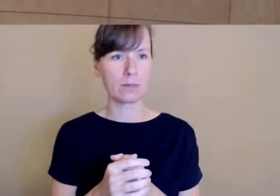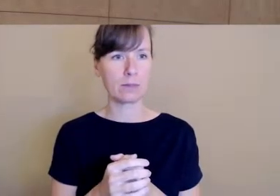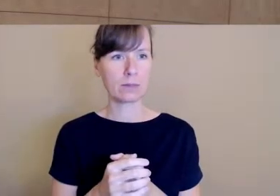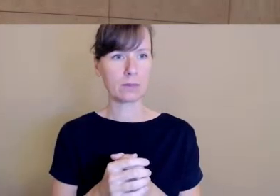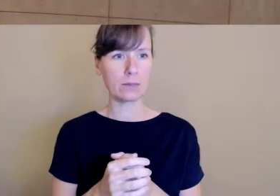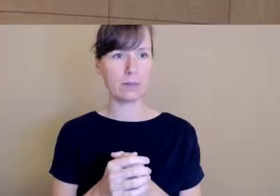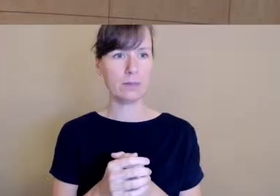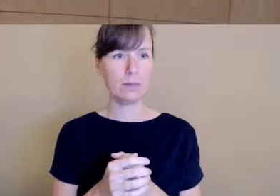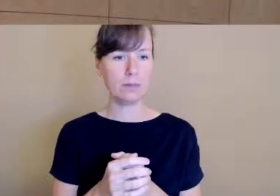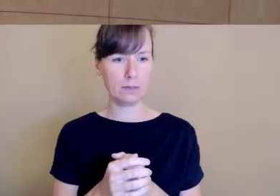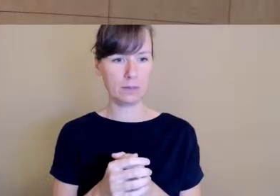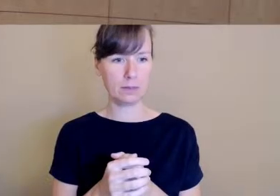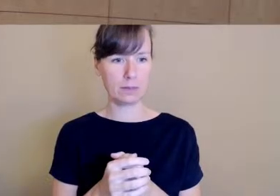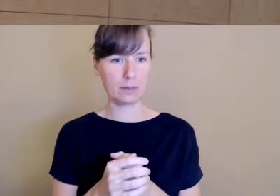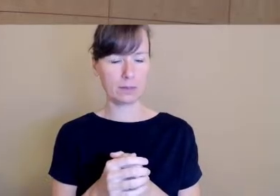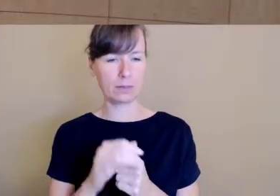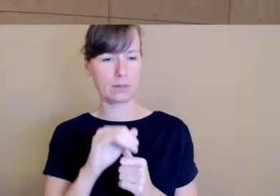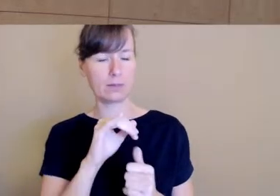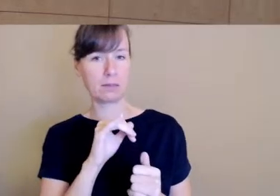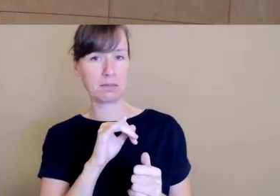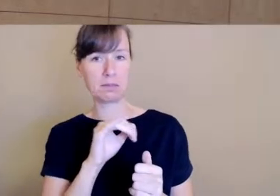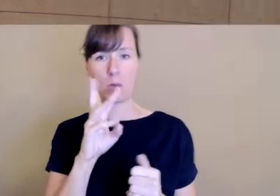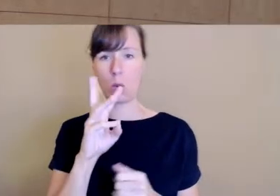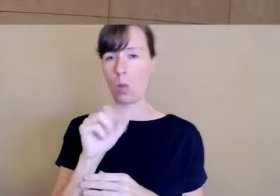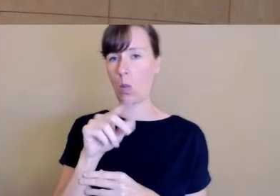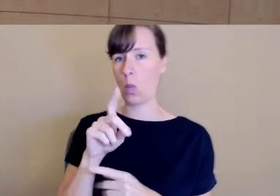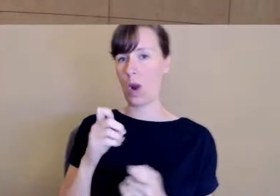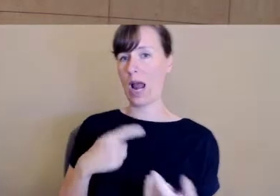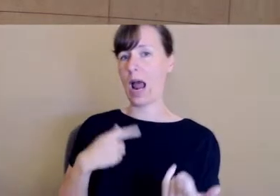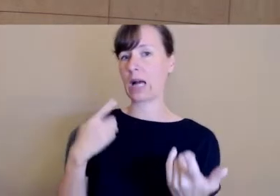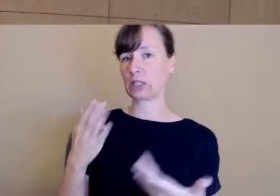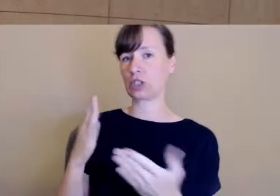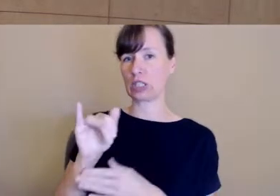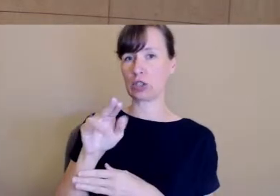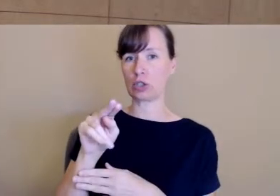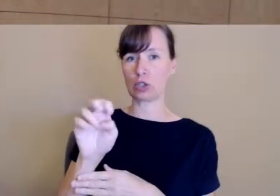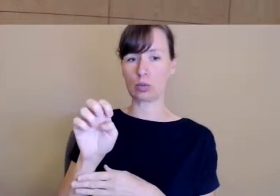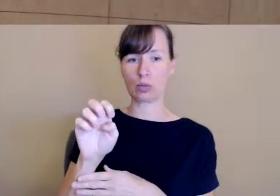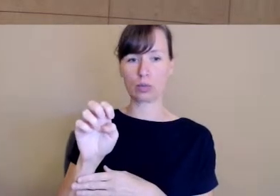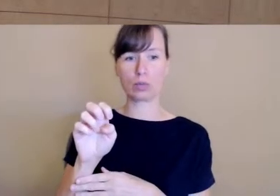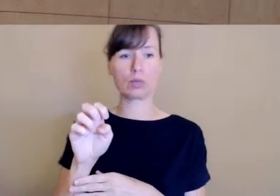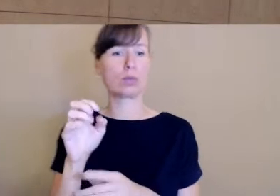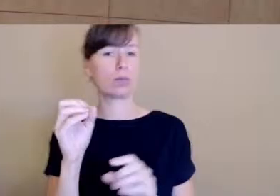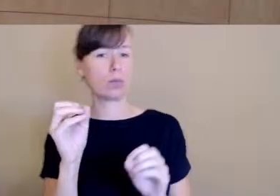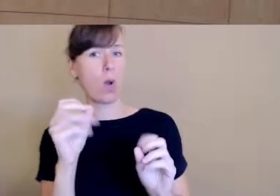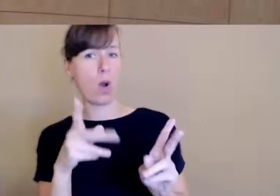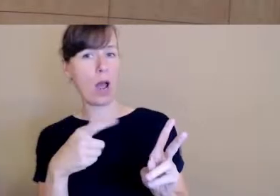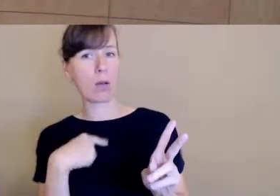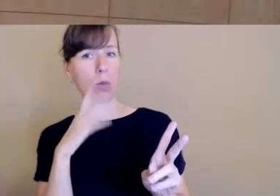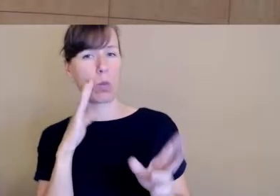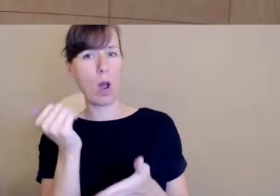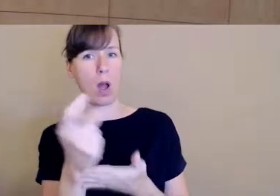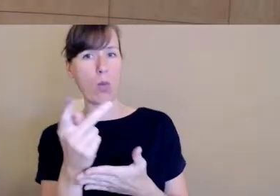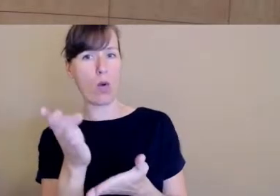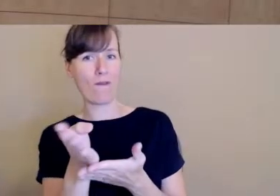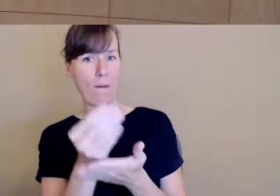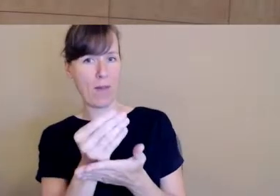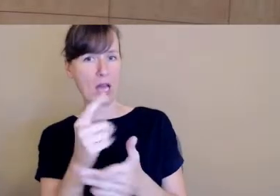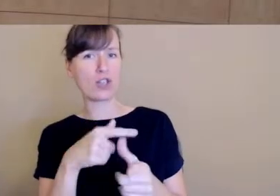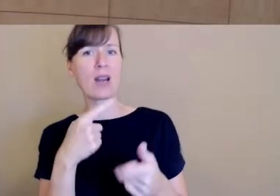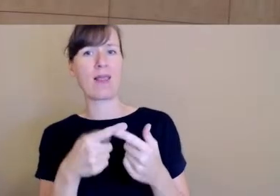I suggest June. Okay, we will be approving the budget and then naming the park.